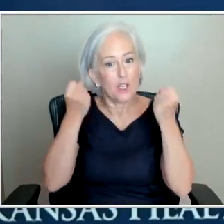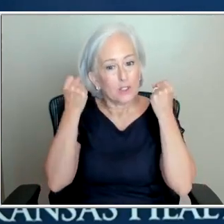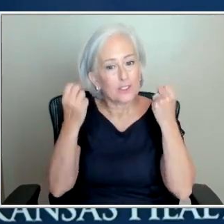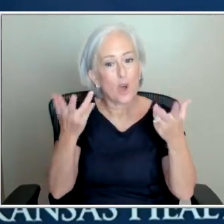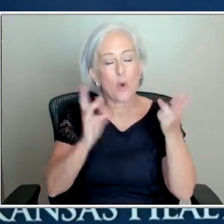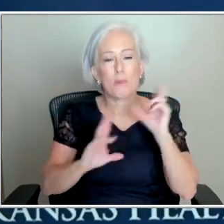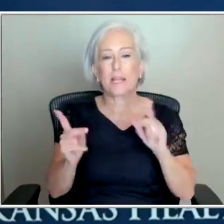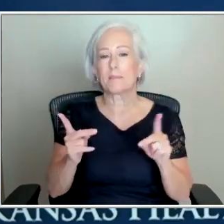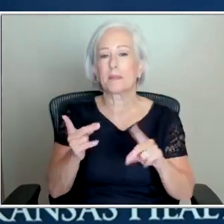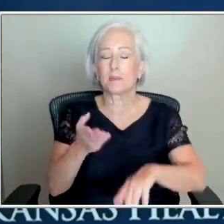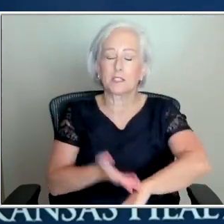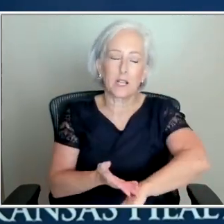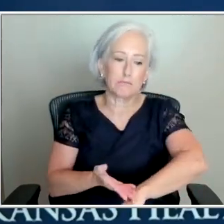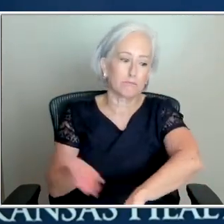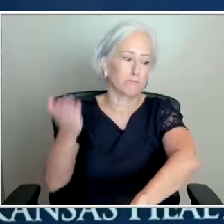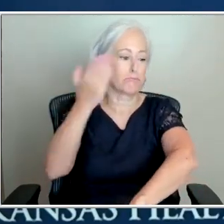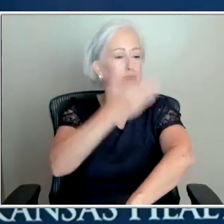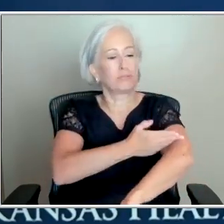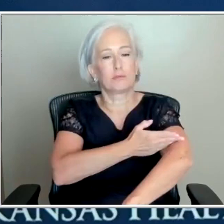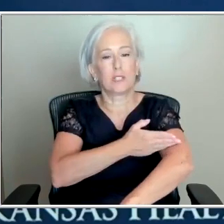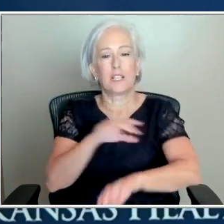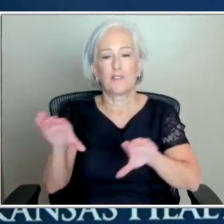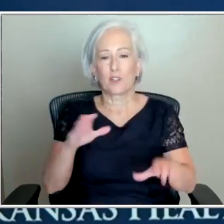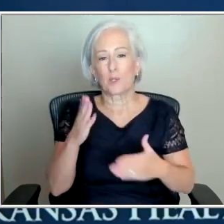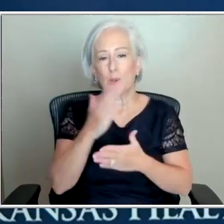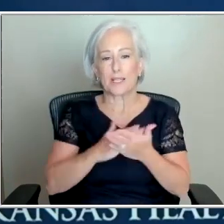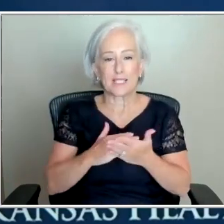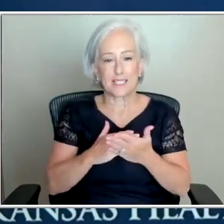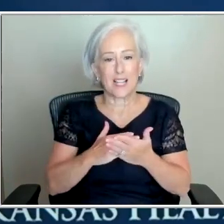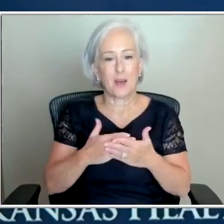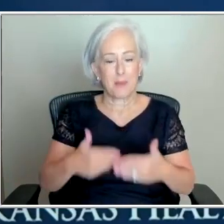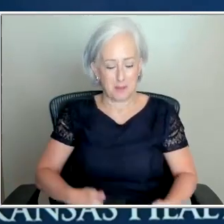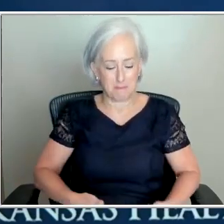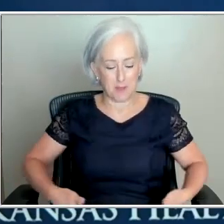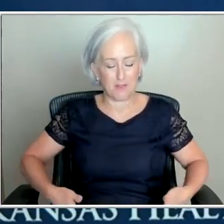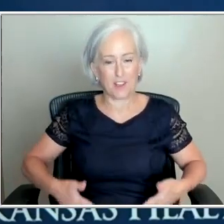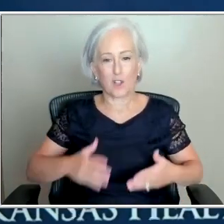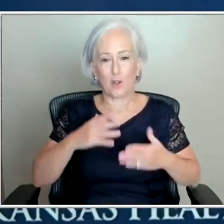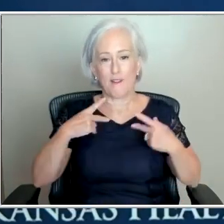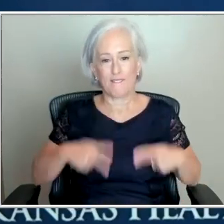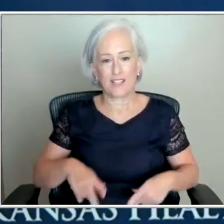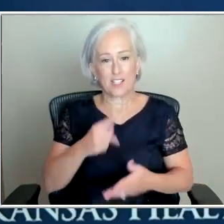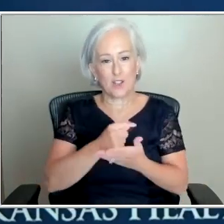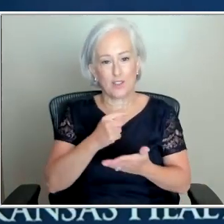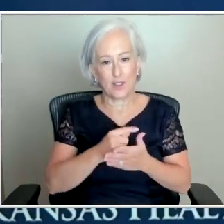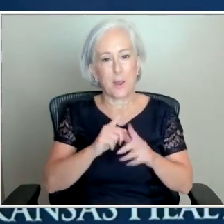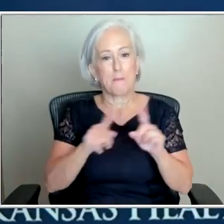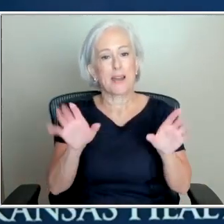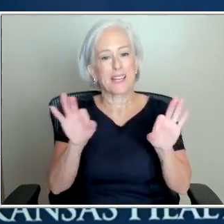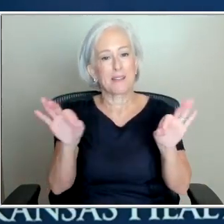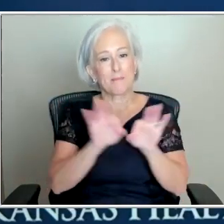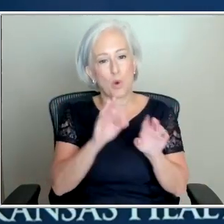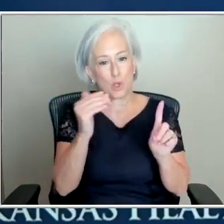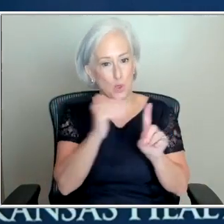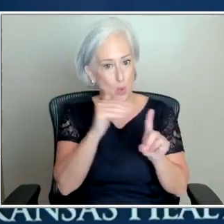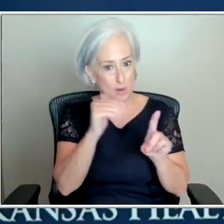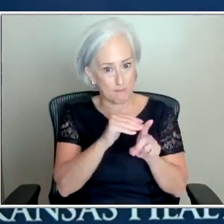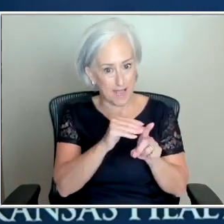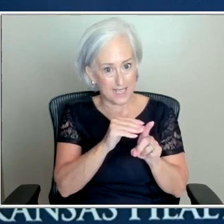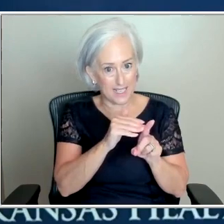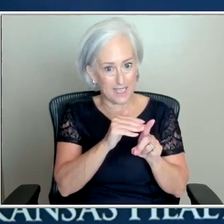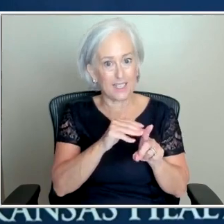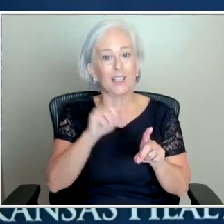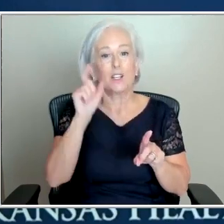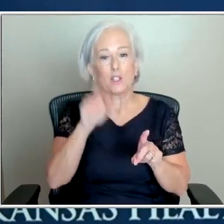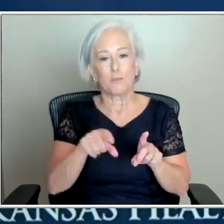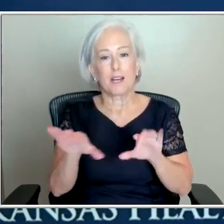better just by simply doing some pelvic floor physical therapy. Although I do always have to remind them to make sure it is something that you have to sustain on your